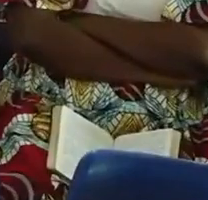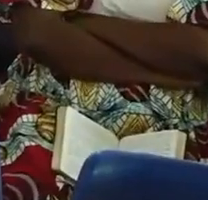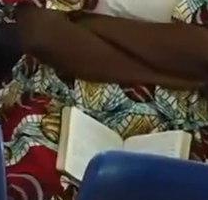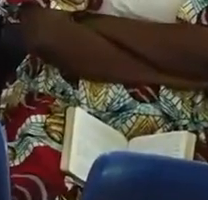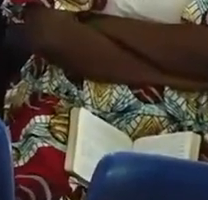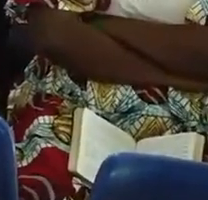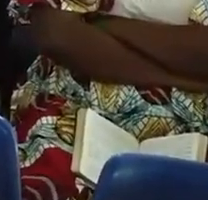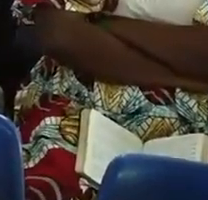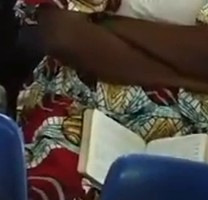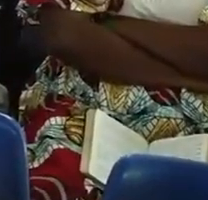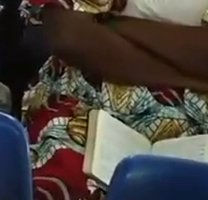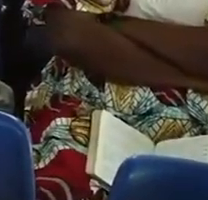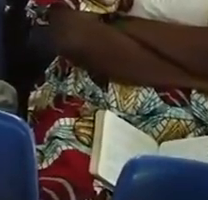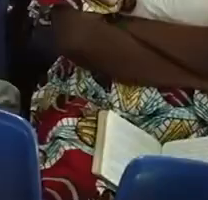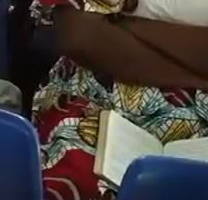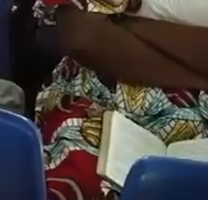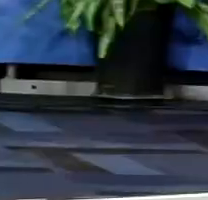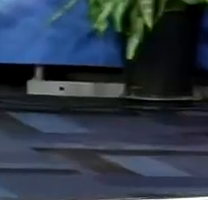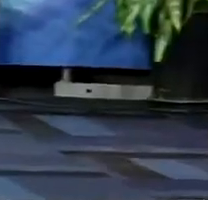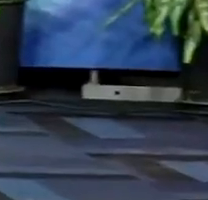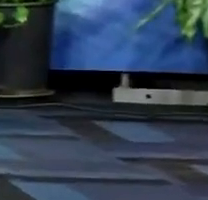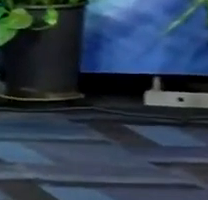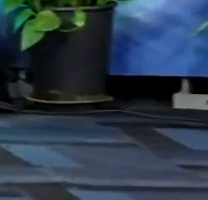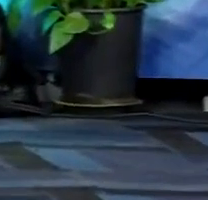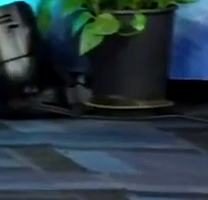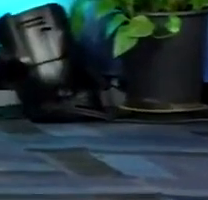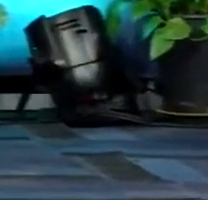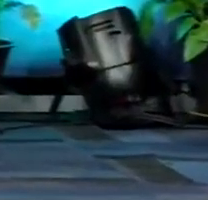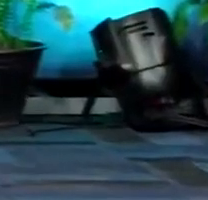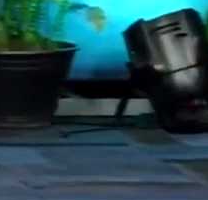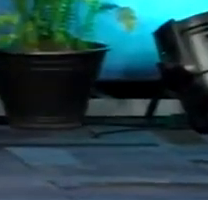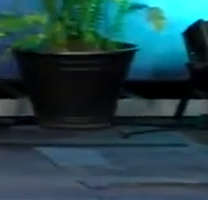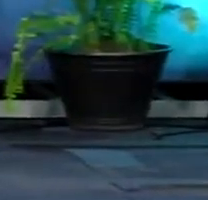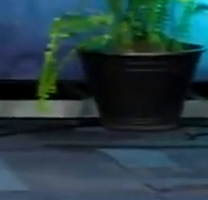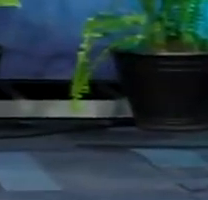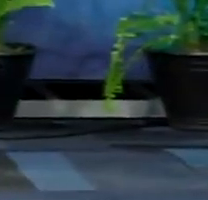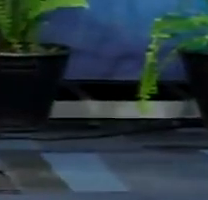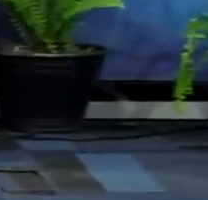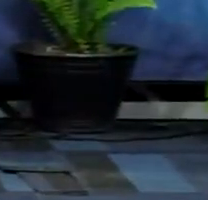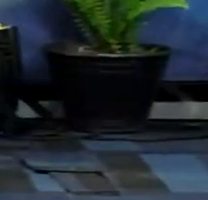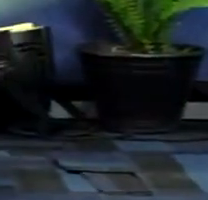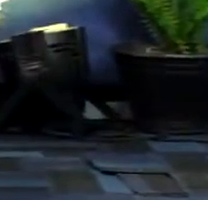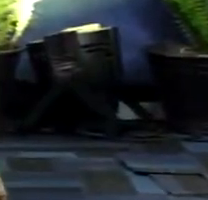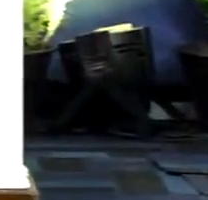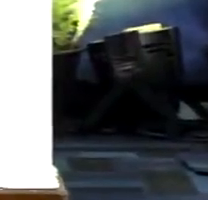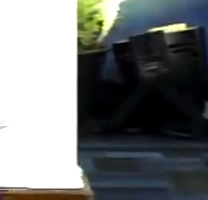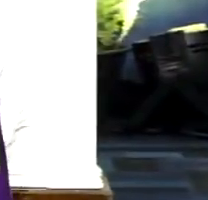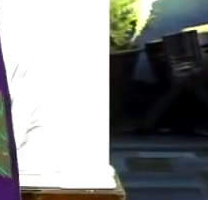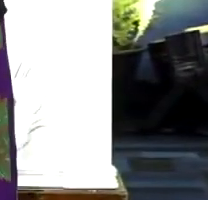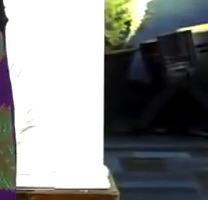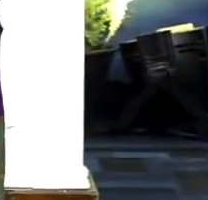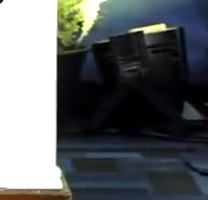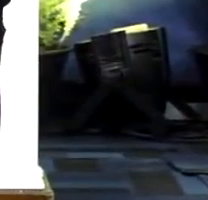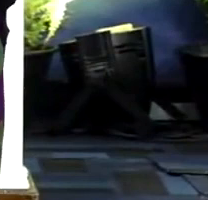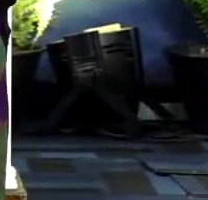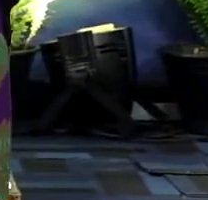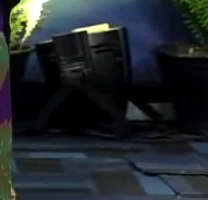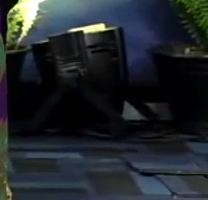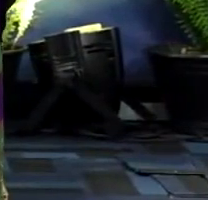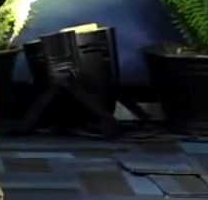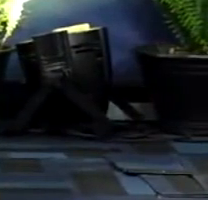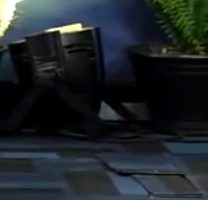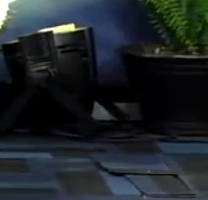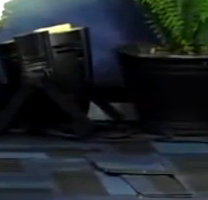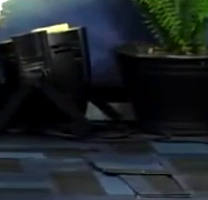feet is love that moves the way. It helps us mind, it makes us kind to